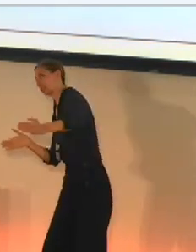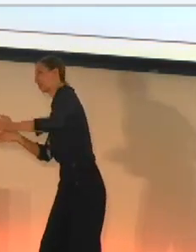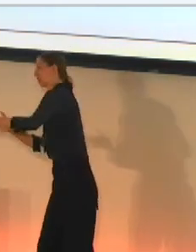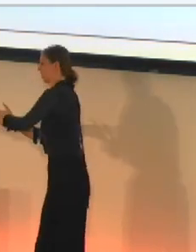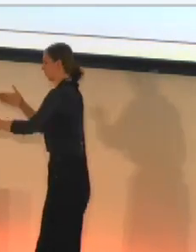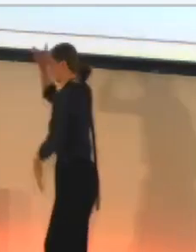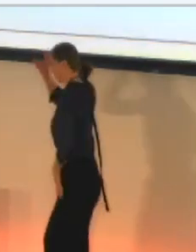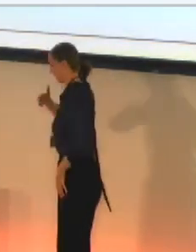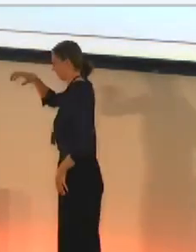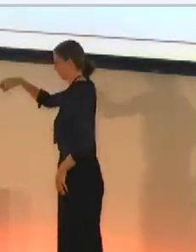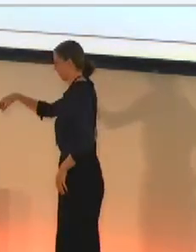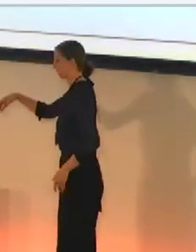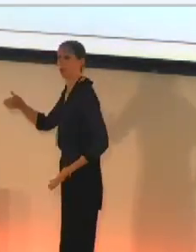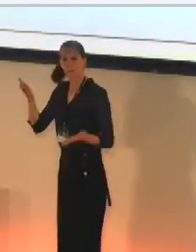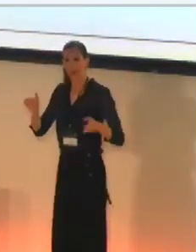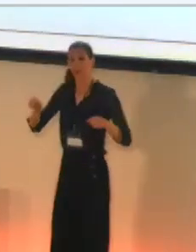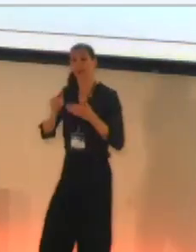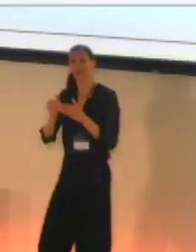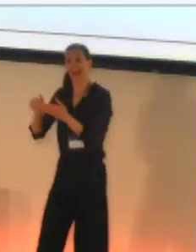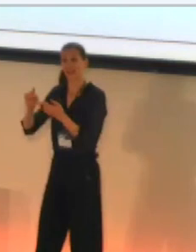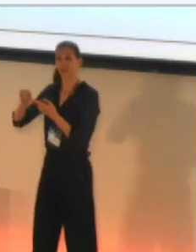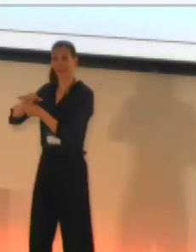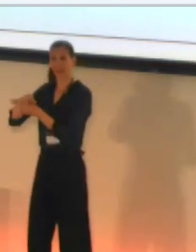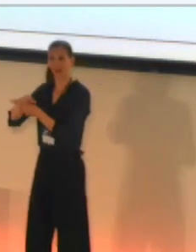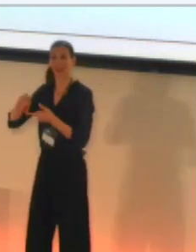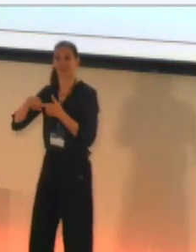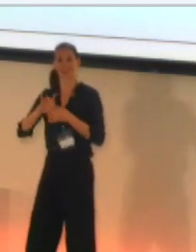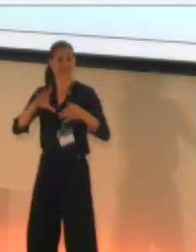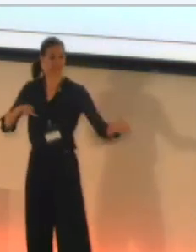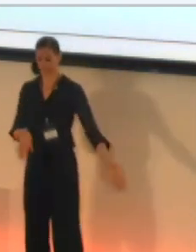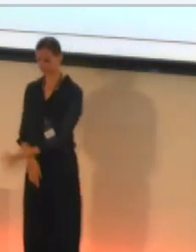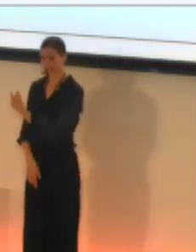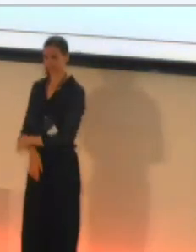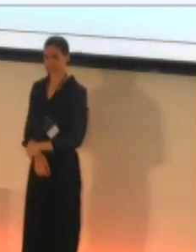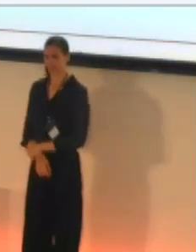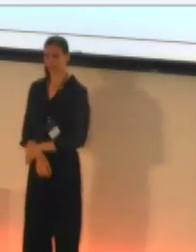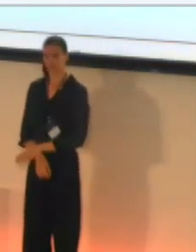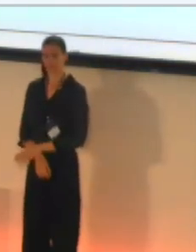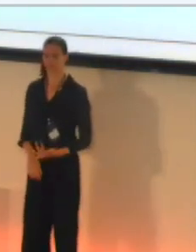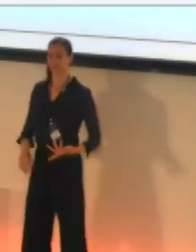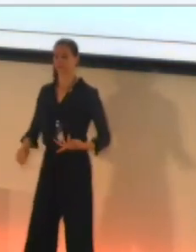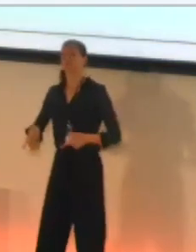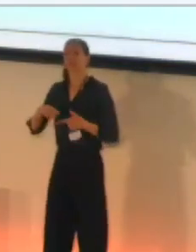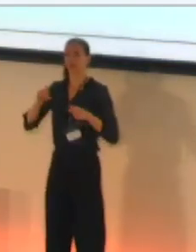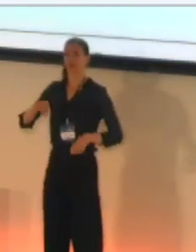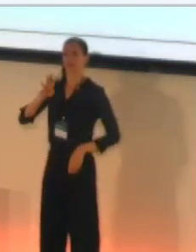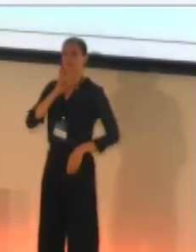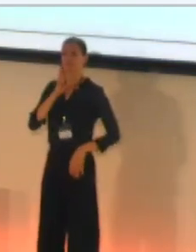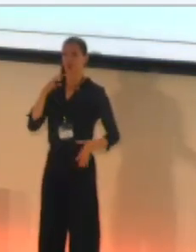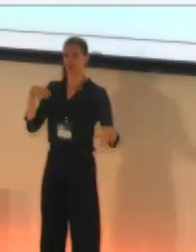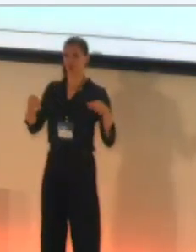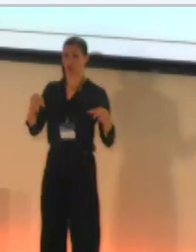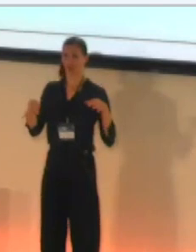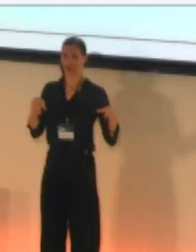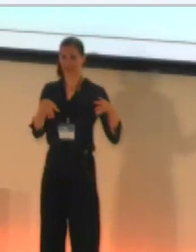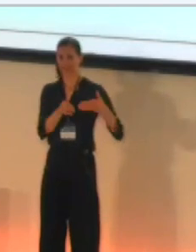just be able to get them into the area and then they would disconnect and leave them there, but the participant would have to then be verbally guided to face the correct direction, which could be a